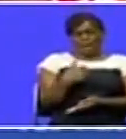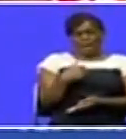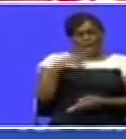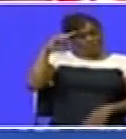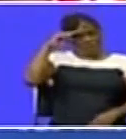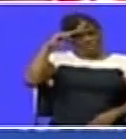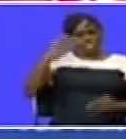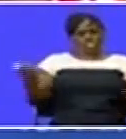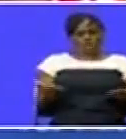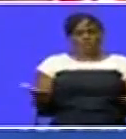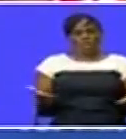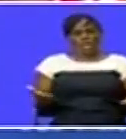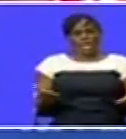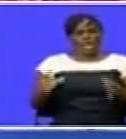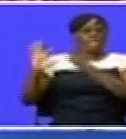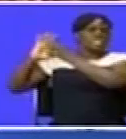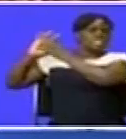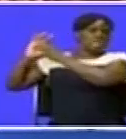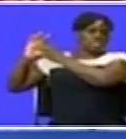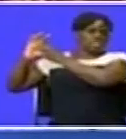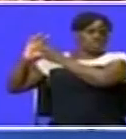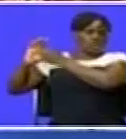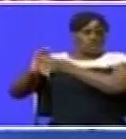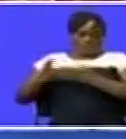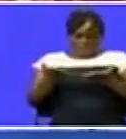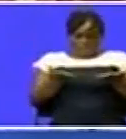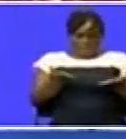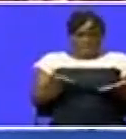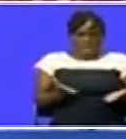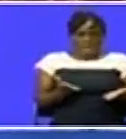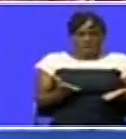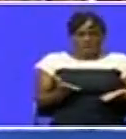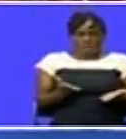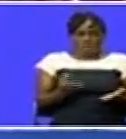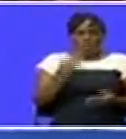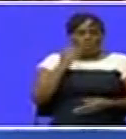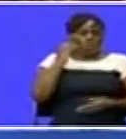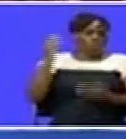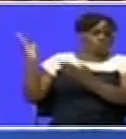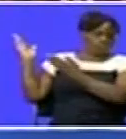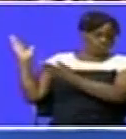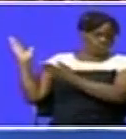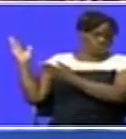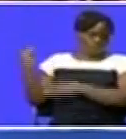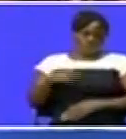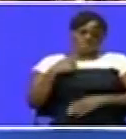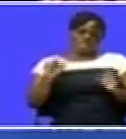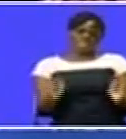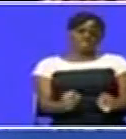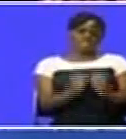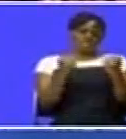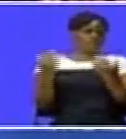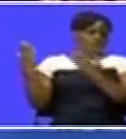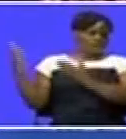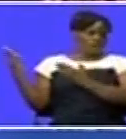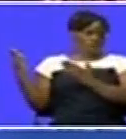mizizi yake katika mambo ya utamaduni. For now, although squeezed for space, They call this home, and here they feel much safer.